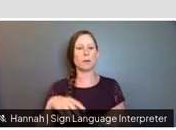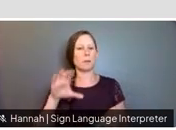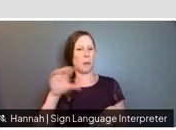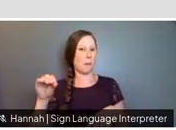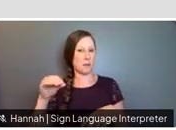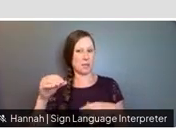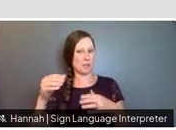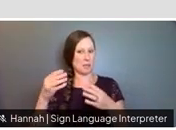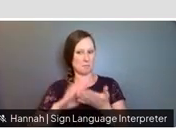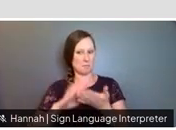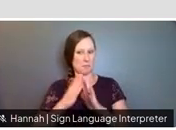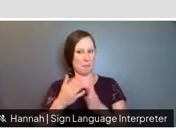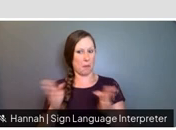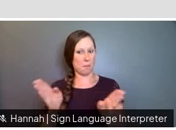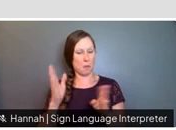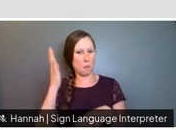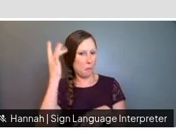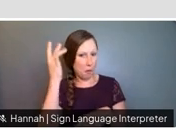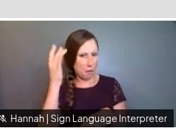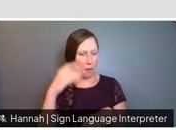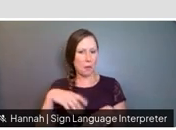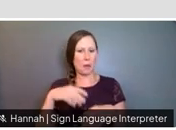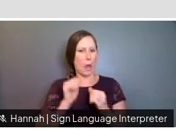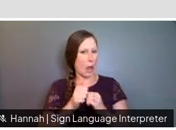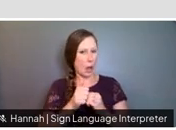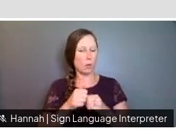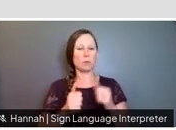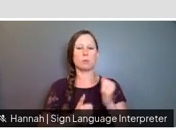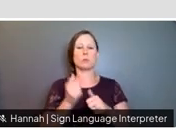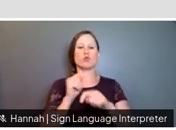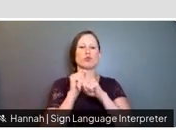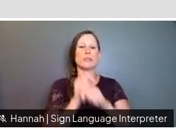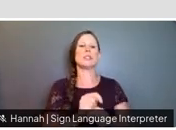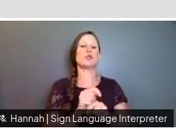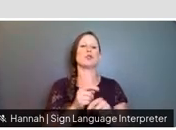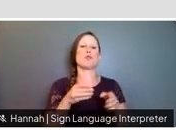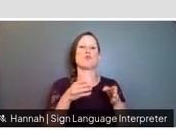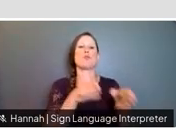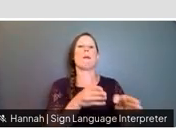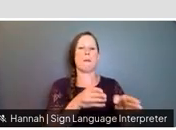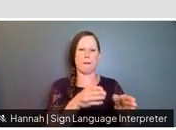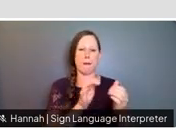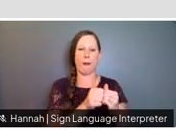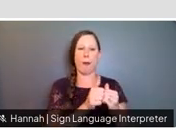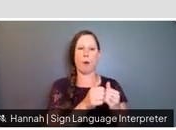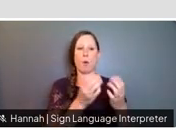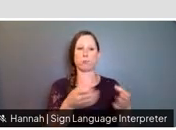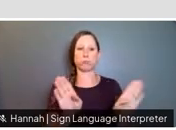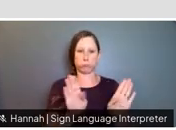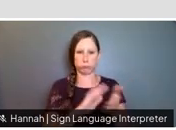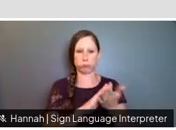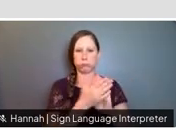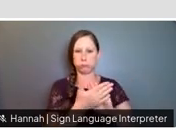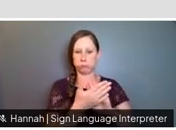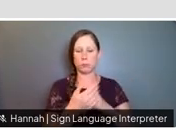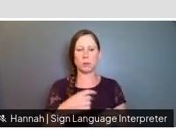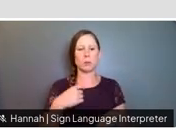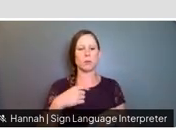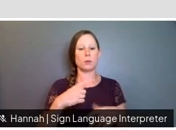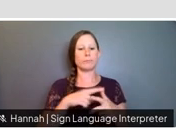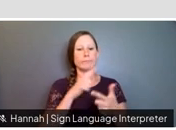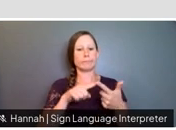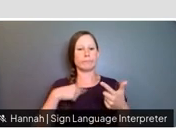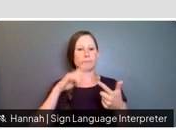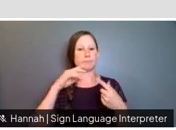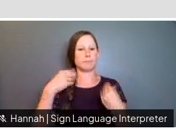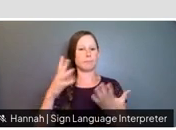public, and the most traditional formats for going public, the ways to actually go public. And then we'll provide some data insights about the